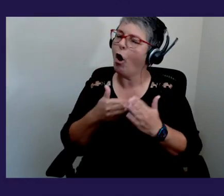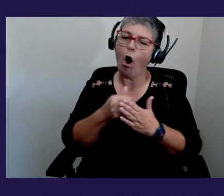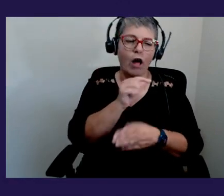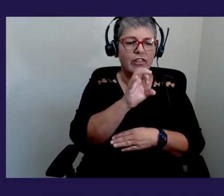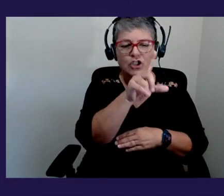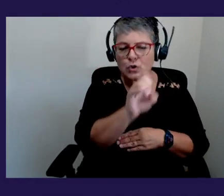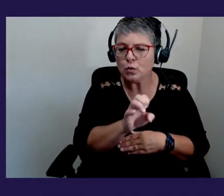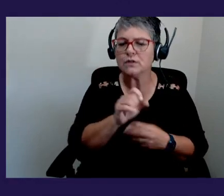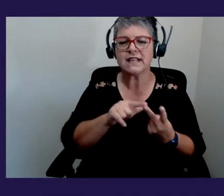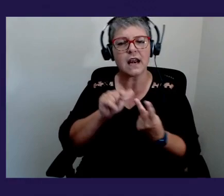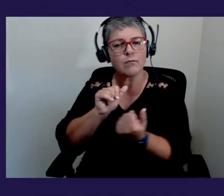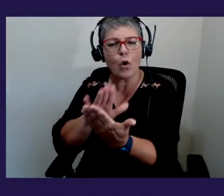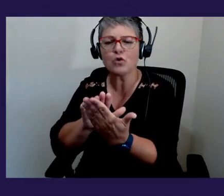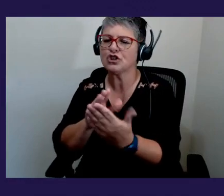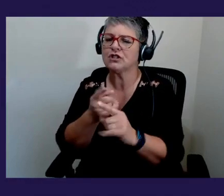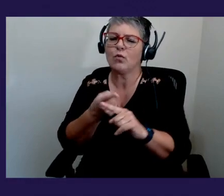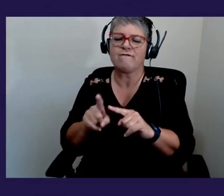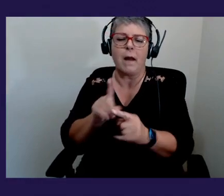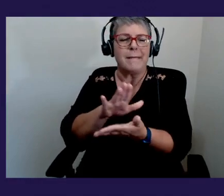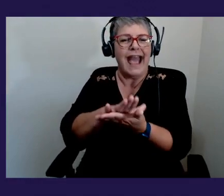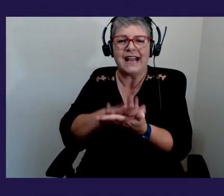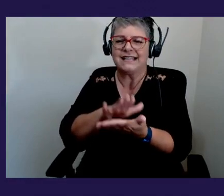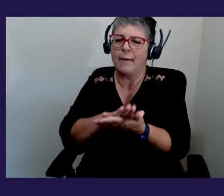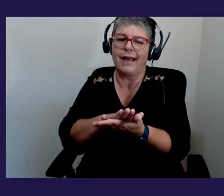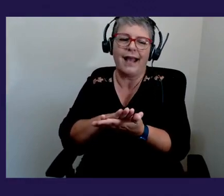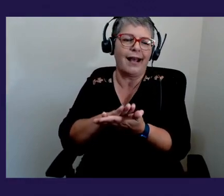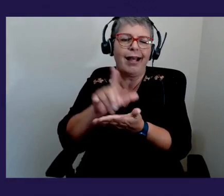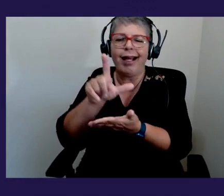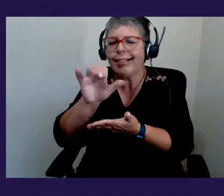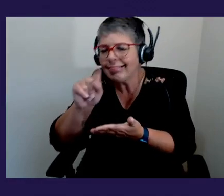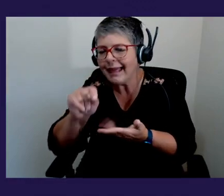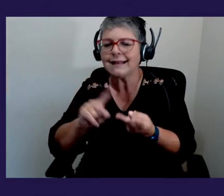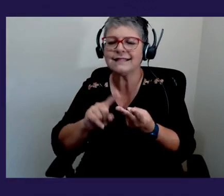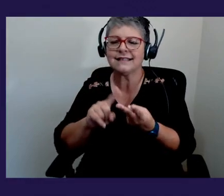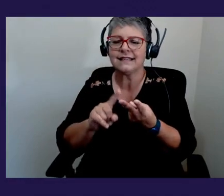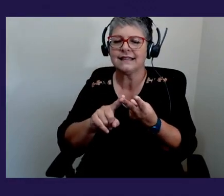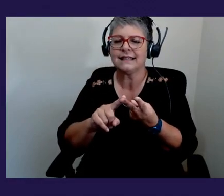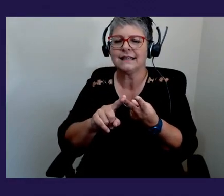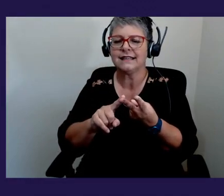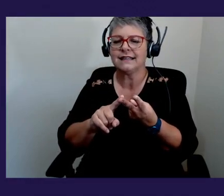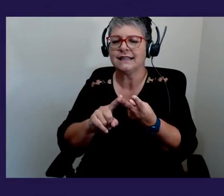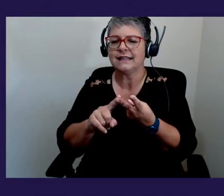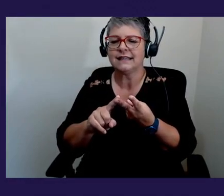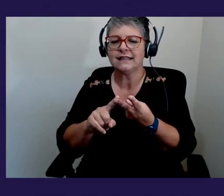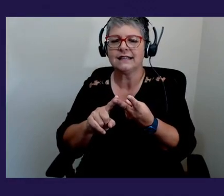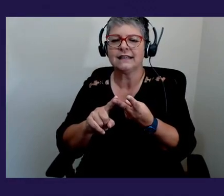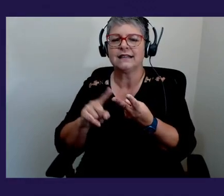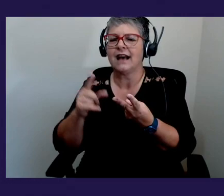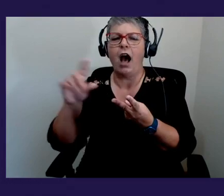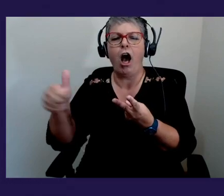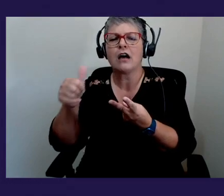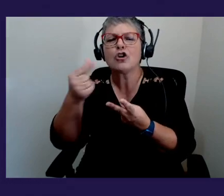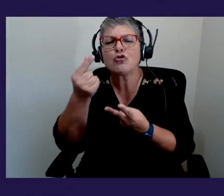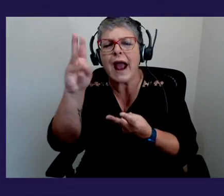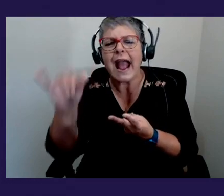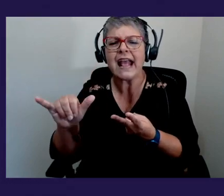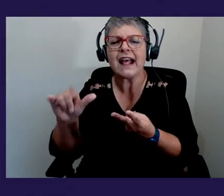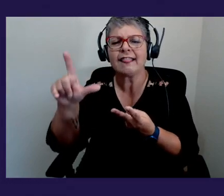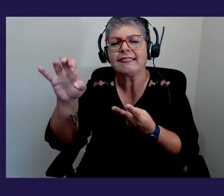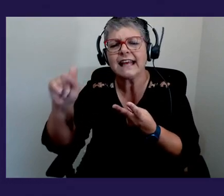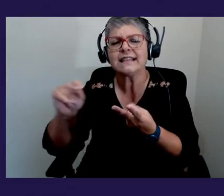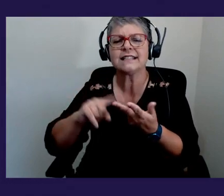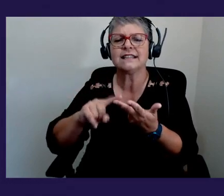were drawn from academic literature, gray literature, state and local health department websites, as well as interviews with